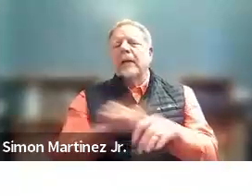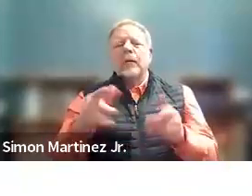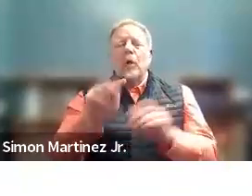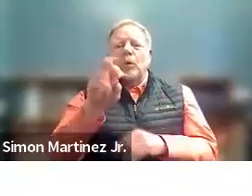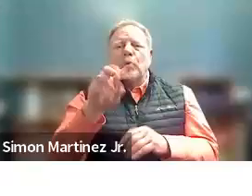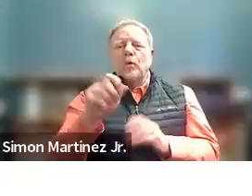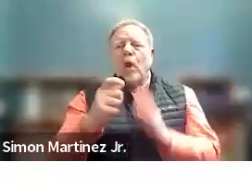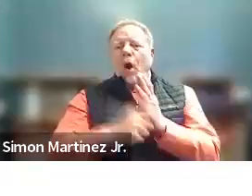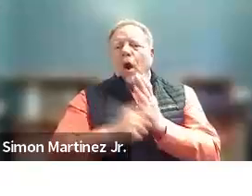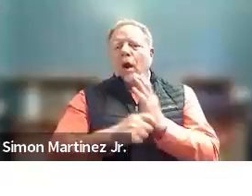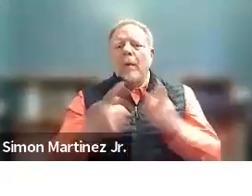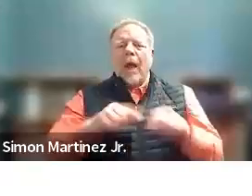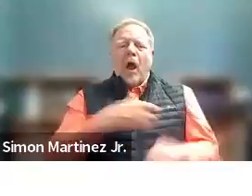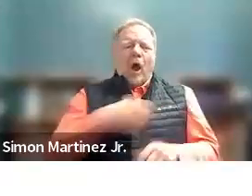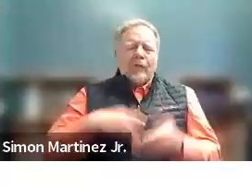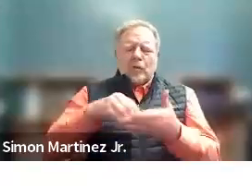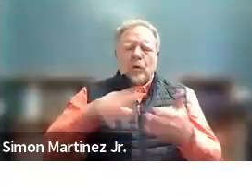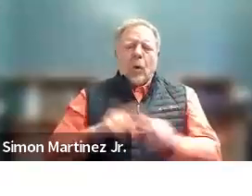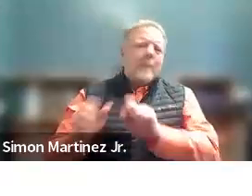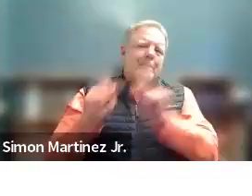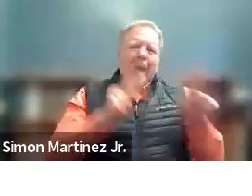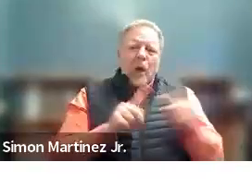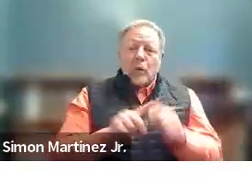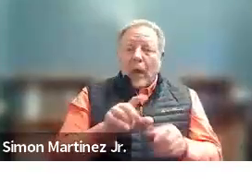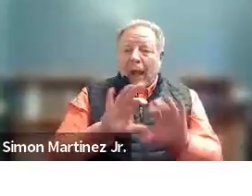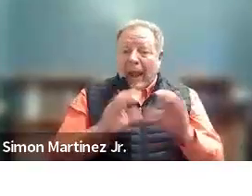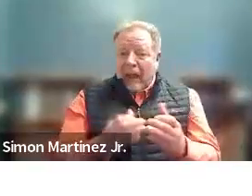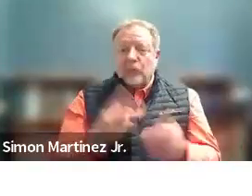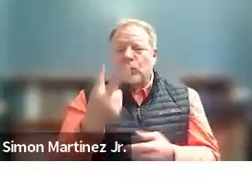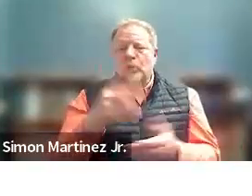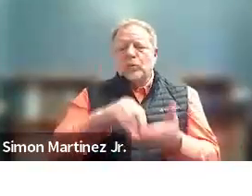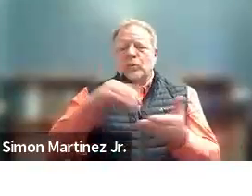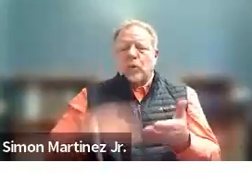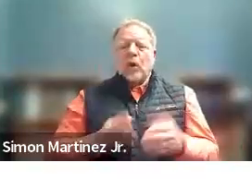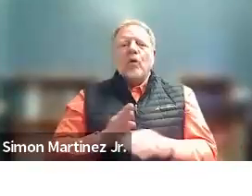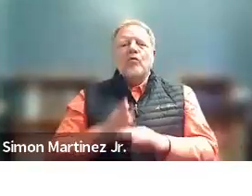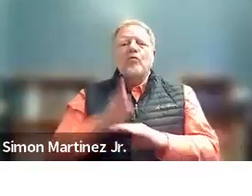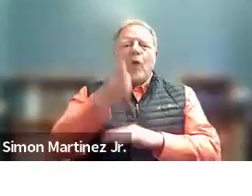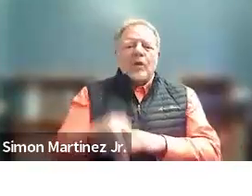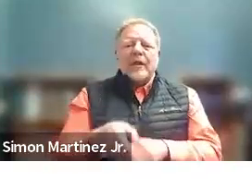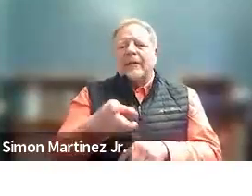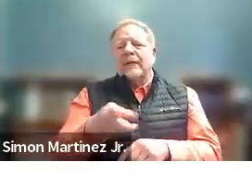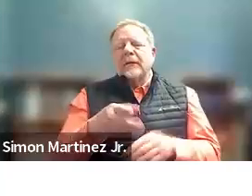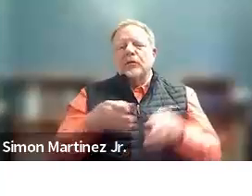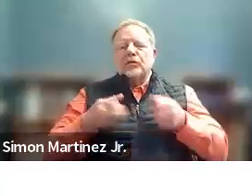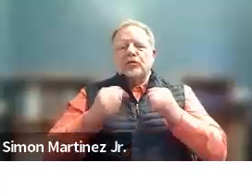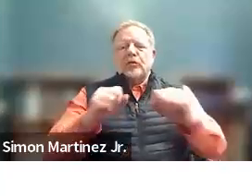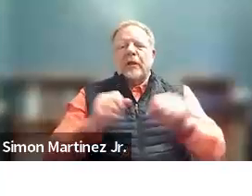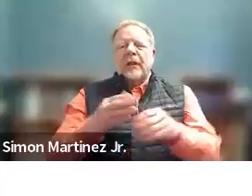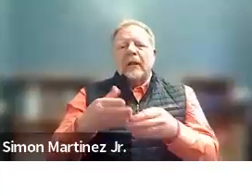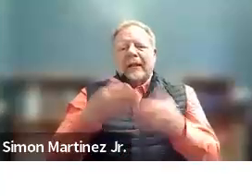about Harvard students returning to class, the alternative text might be two students crossed into the gates of Harvard Yard. But if